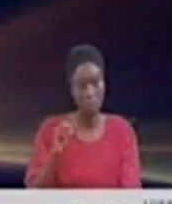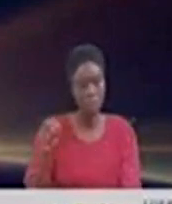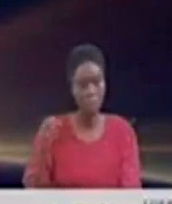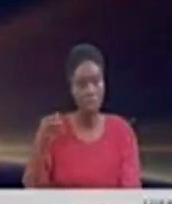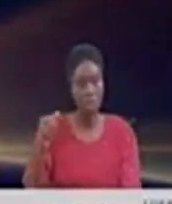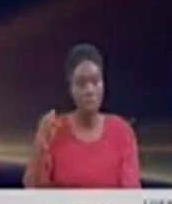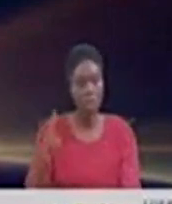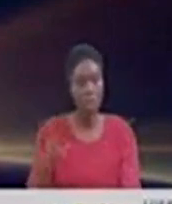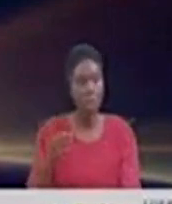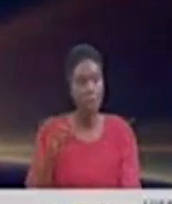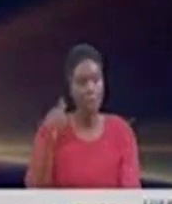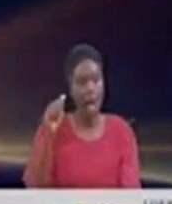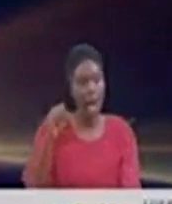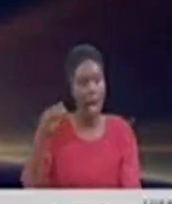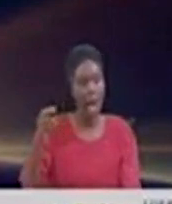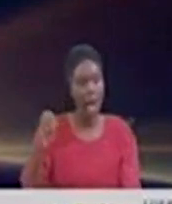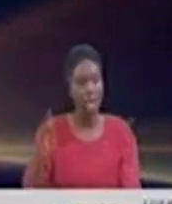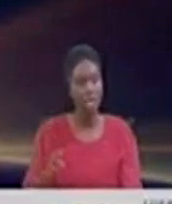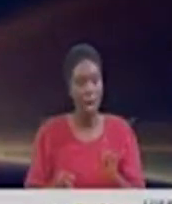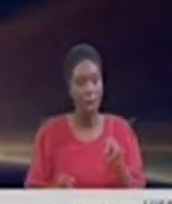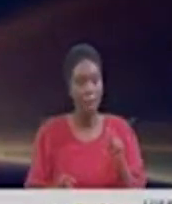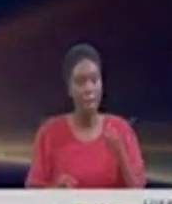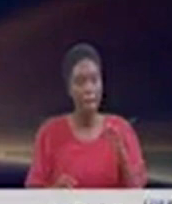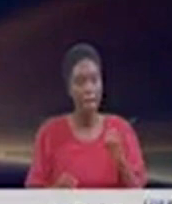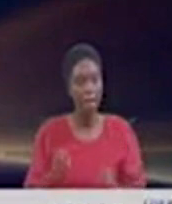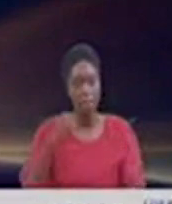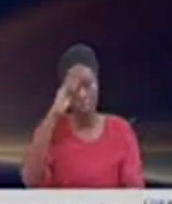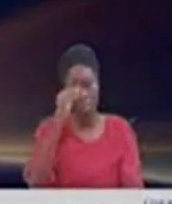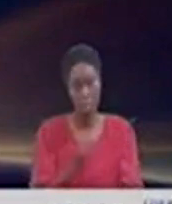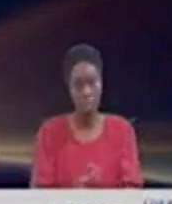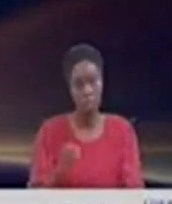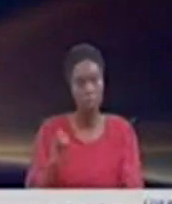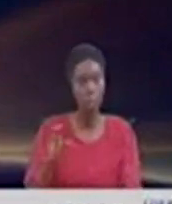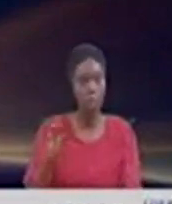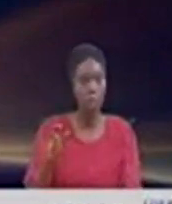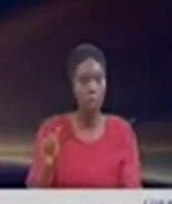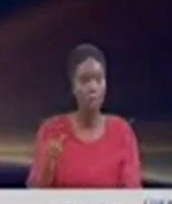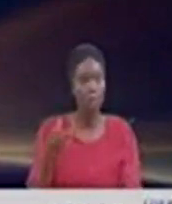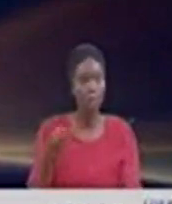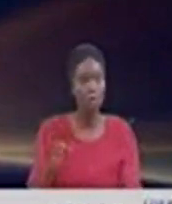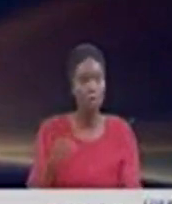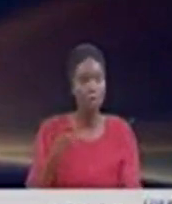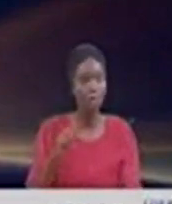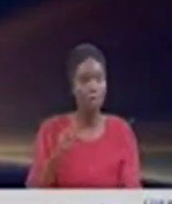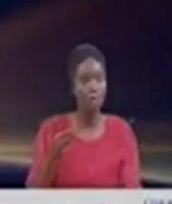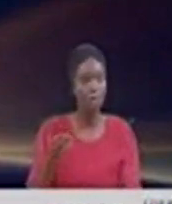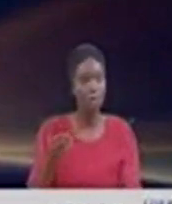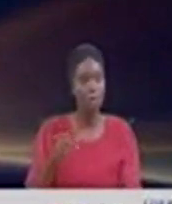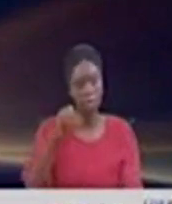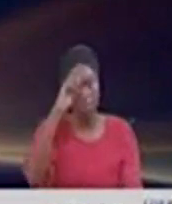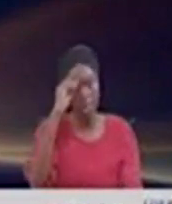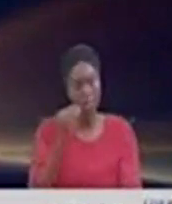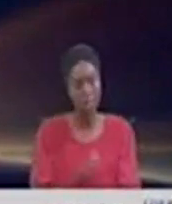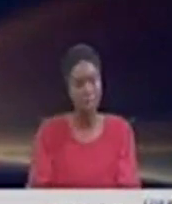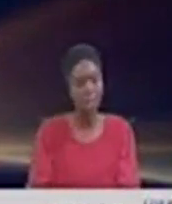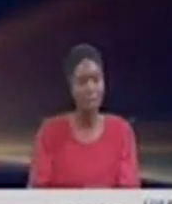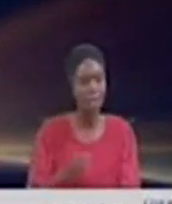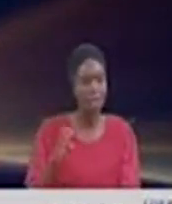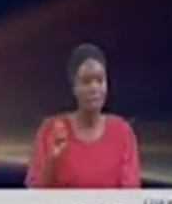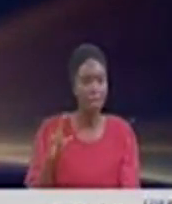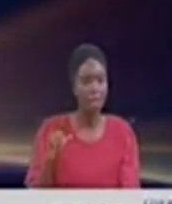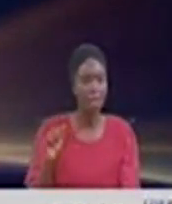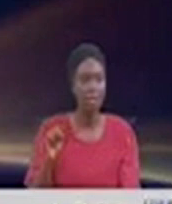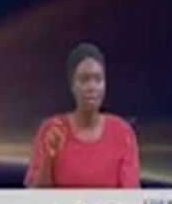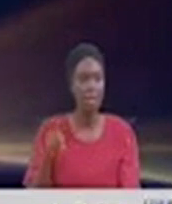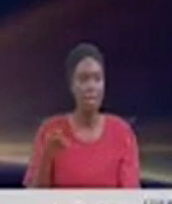Asher, Pagiel the son of Ochran. Of Gad, Eliasaph the son of Deuel. Of Naphtali, Ahira